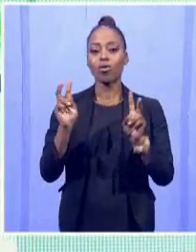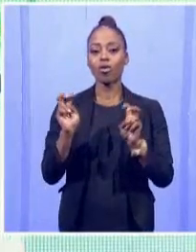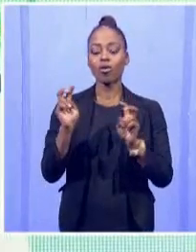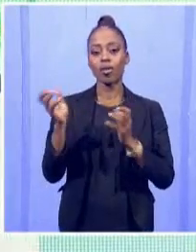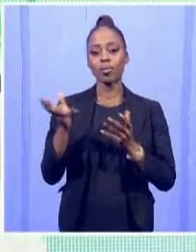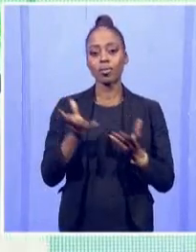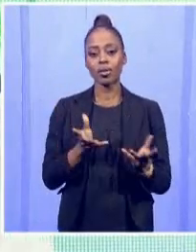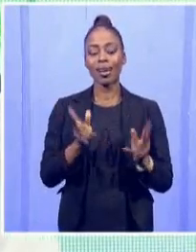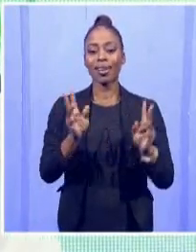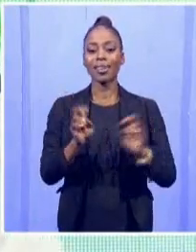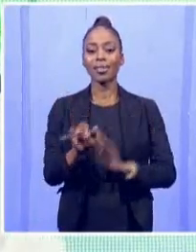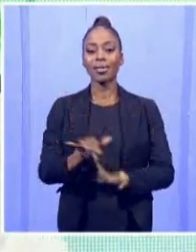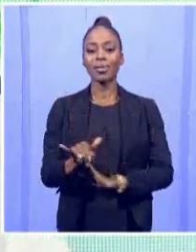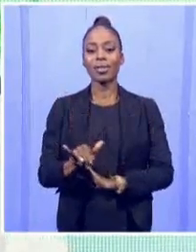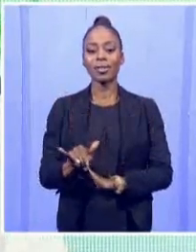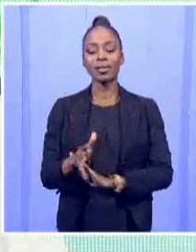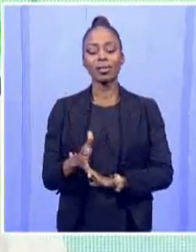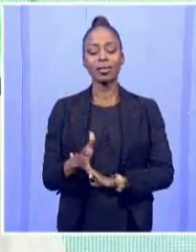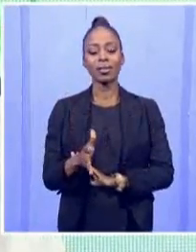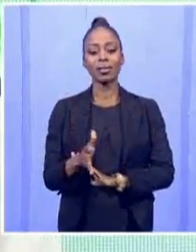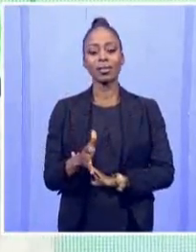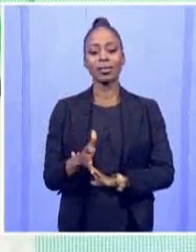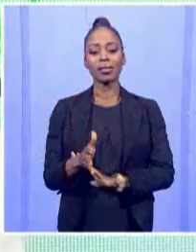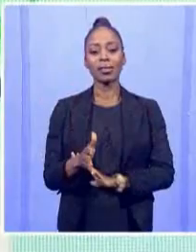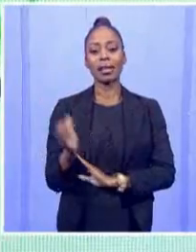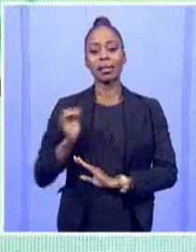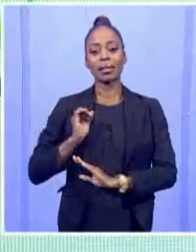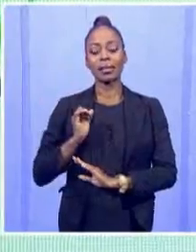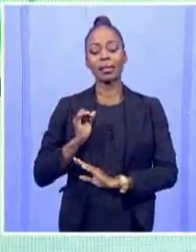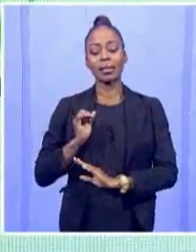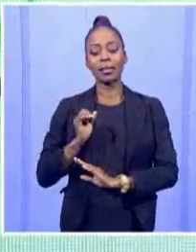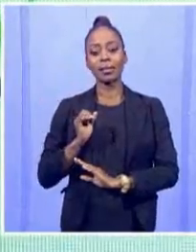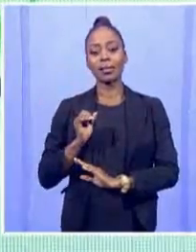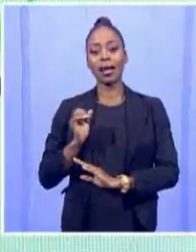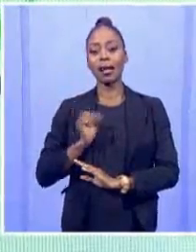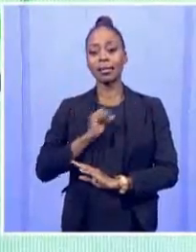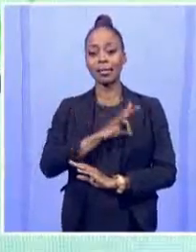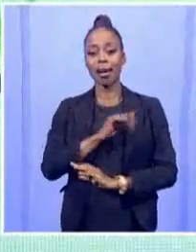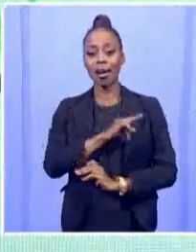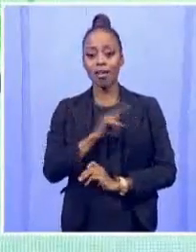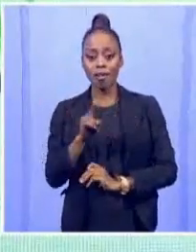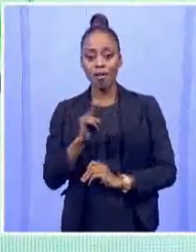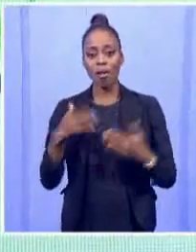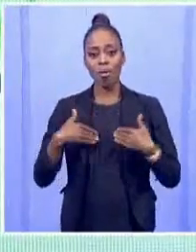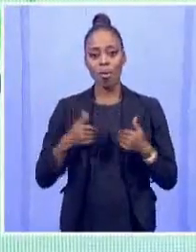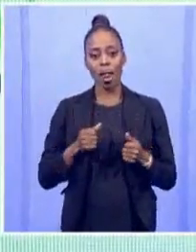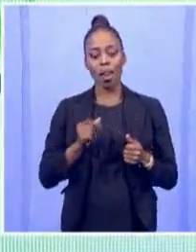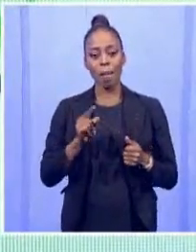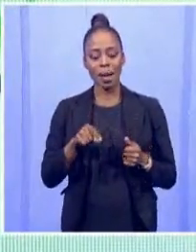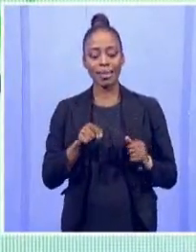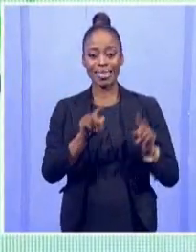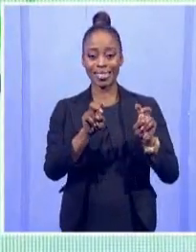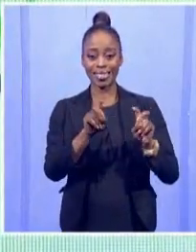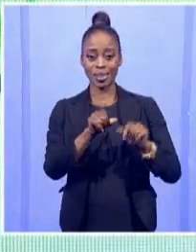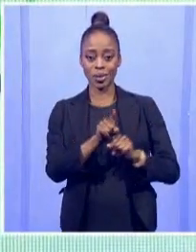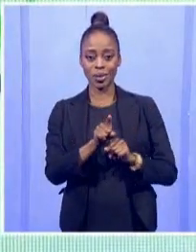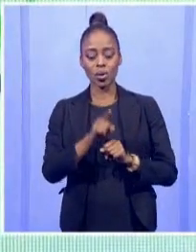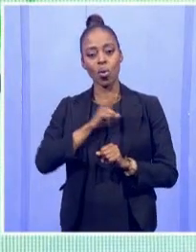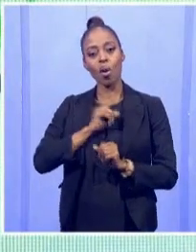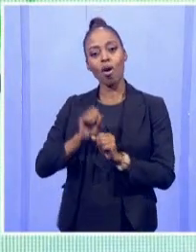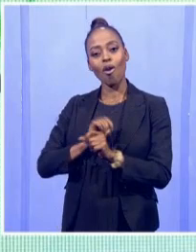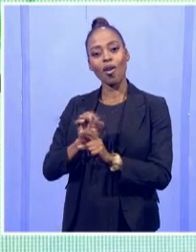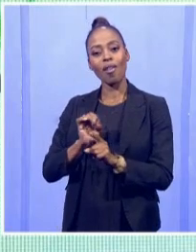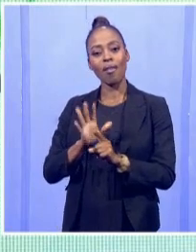the health workforce wellness. I think, if anything, again, COVID-19 has